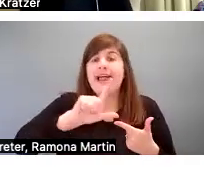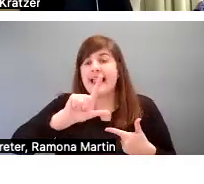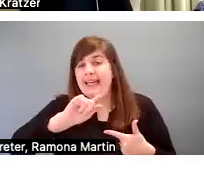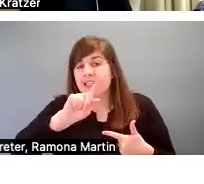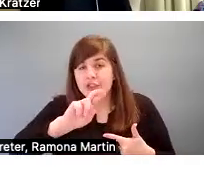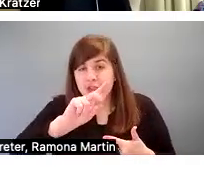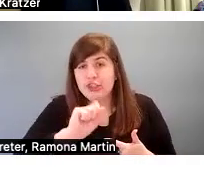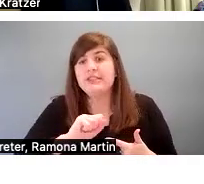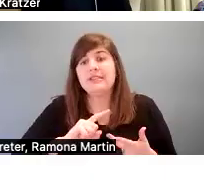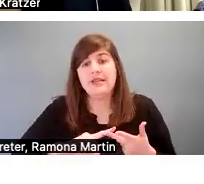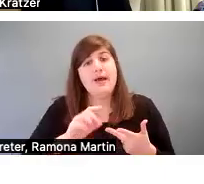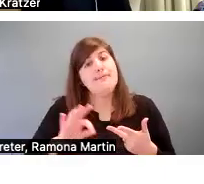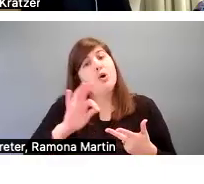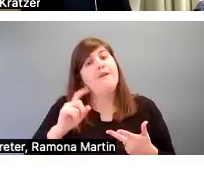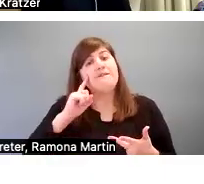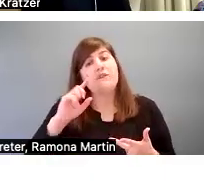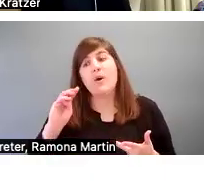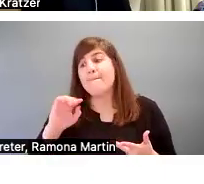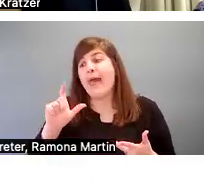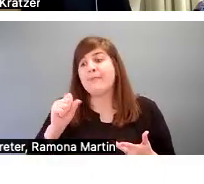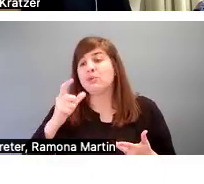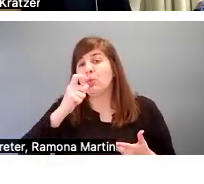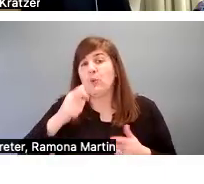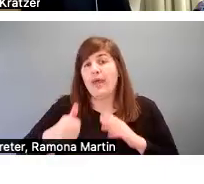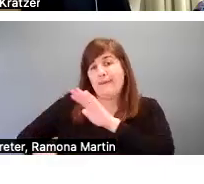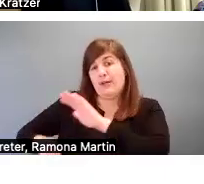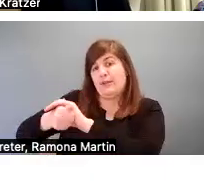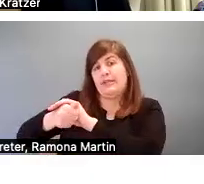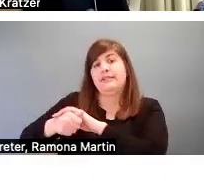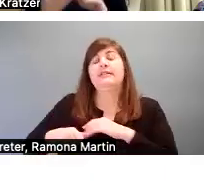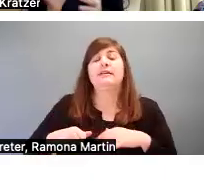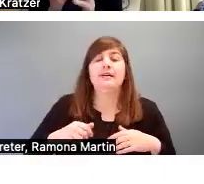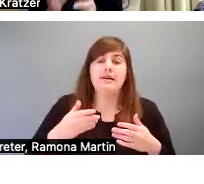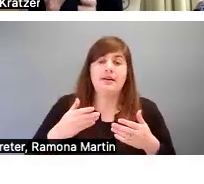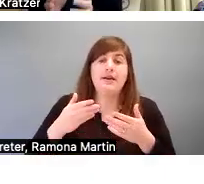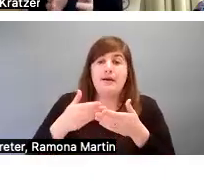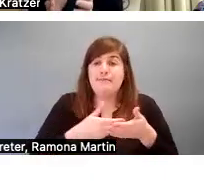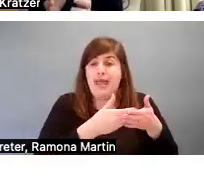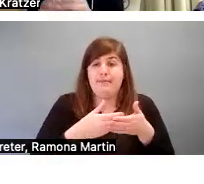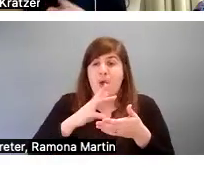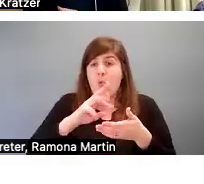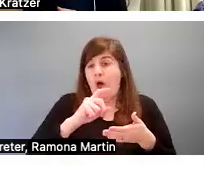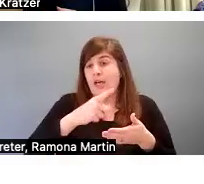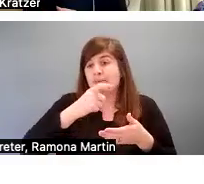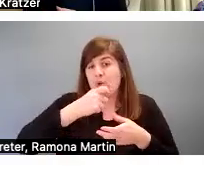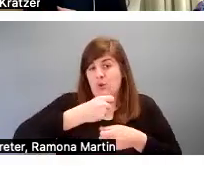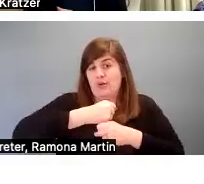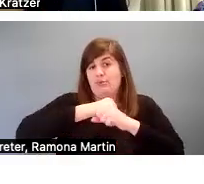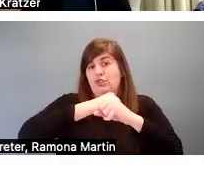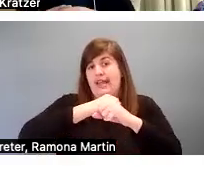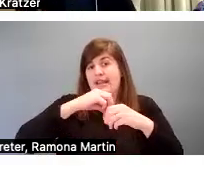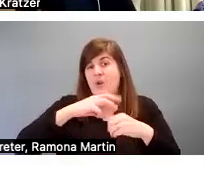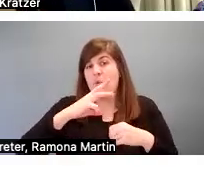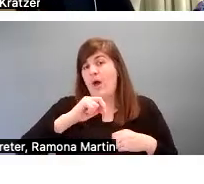and they're also really important for mammals that hibernate. Baby wasps, which are protected within a wasp's nest, are a